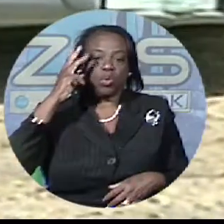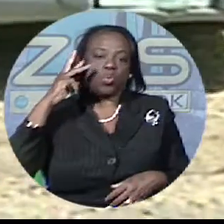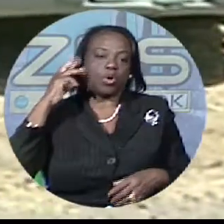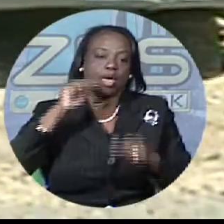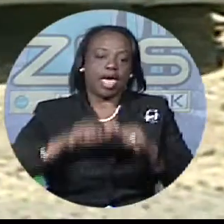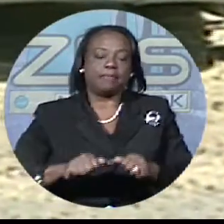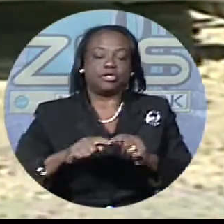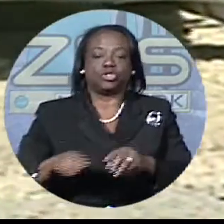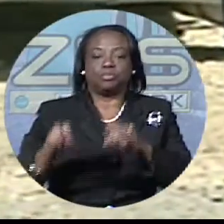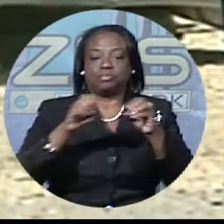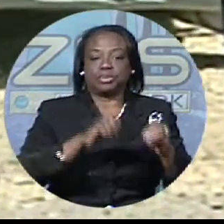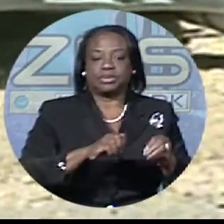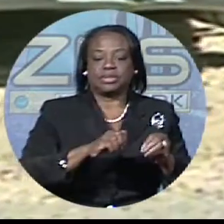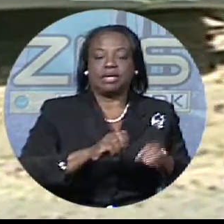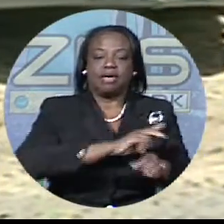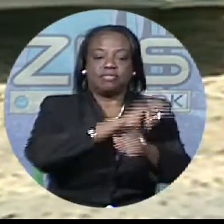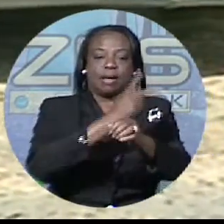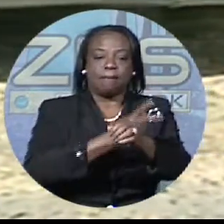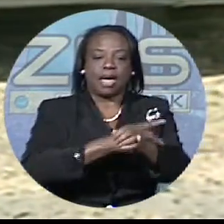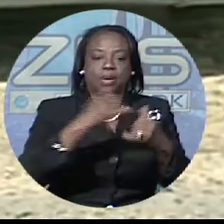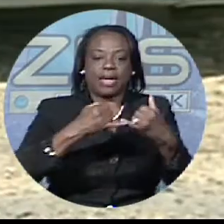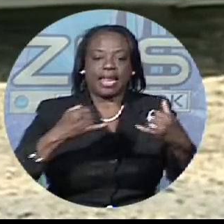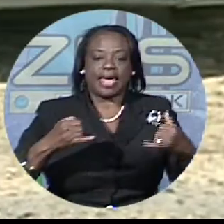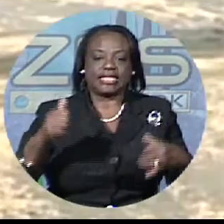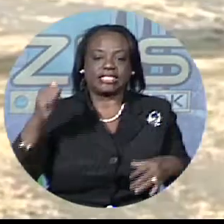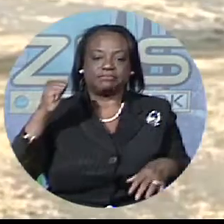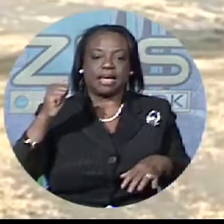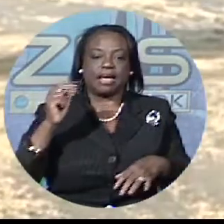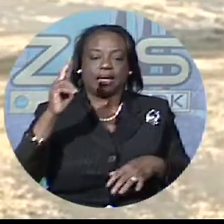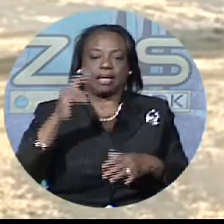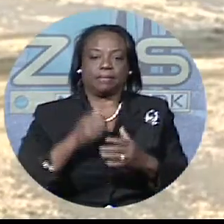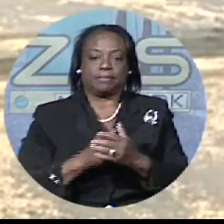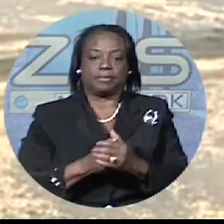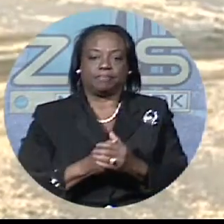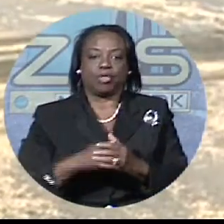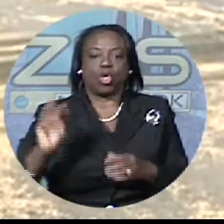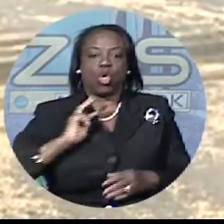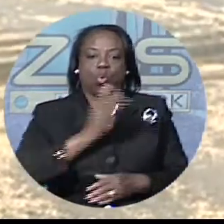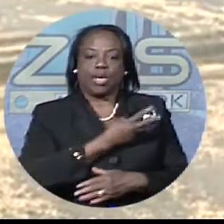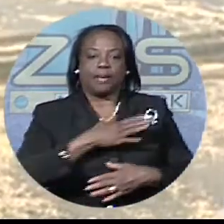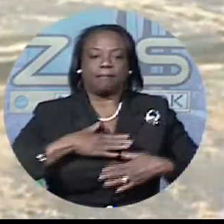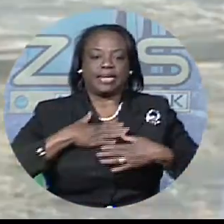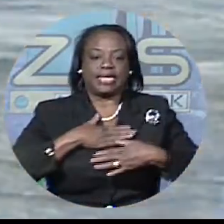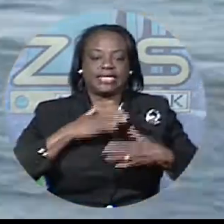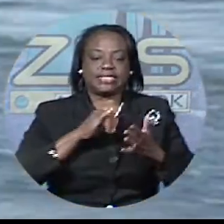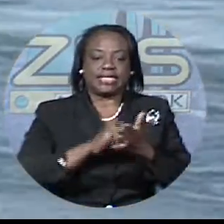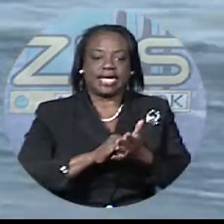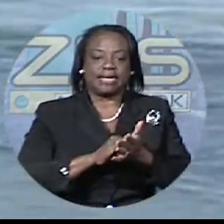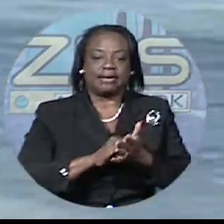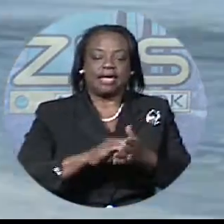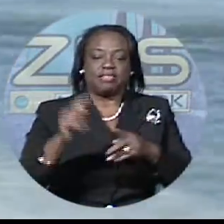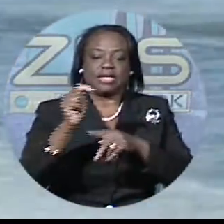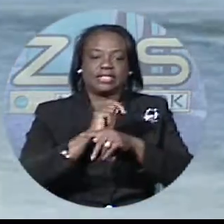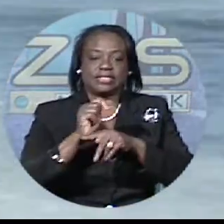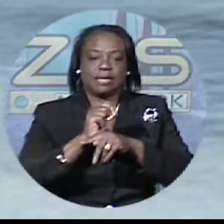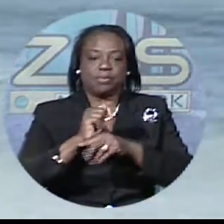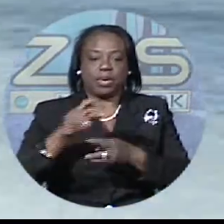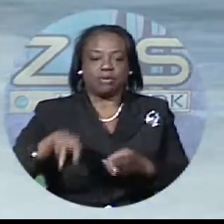now with us looking at what is happening at the Fishing Hole Road. We're so pleased that the temporary road, we thought we may